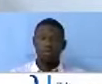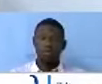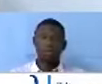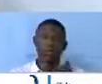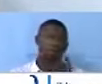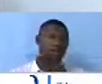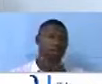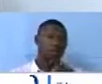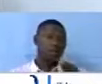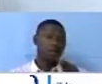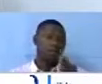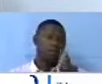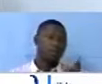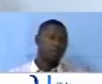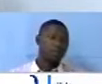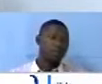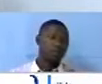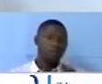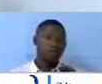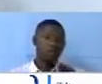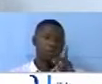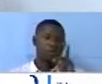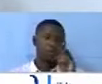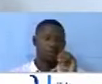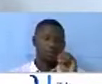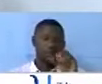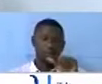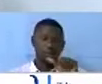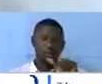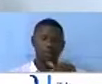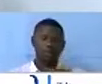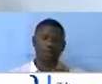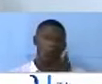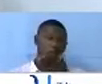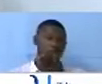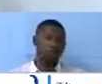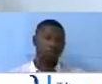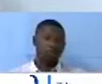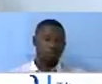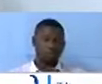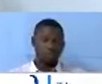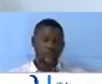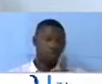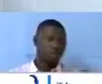cases which are definitely from the DG. That's all.